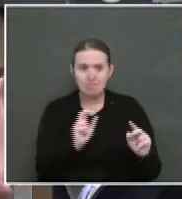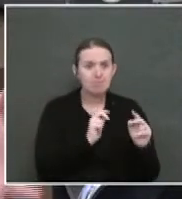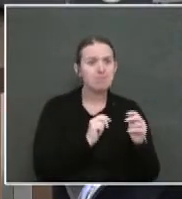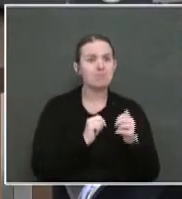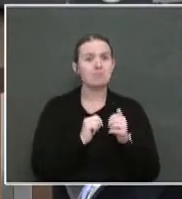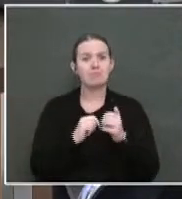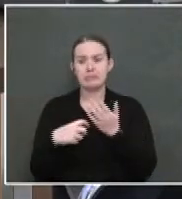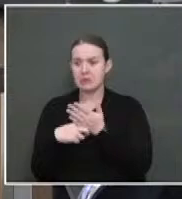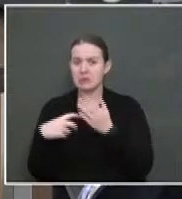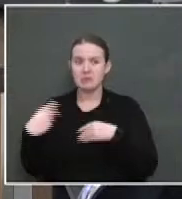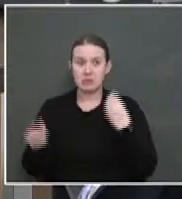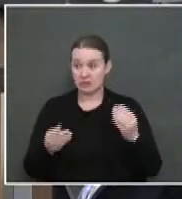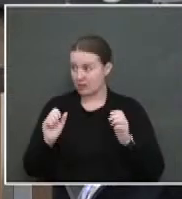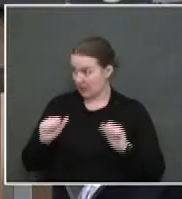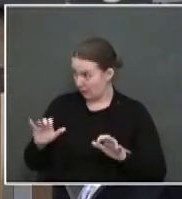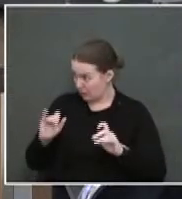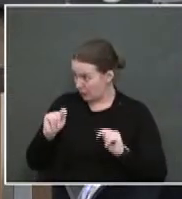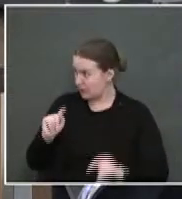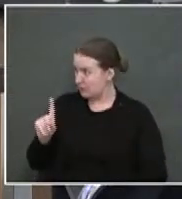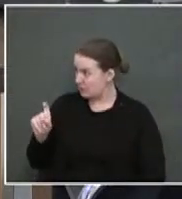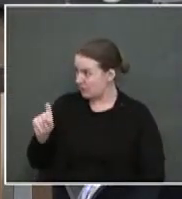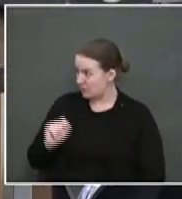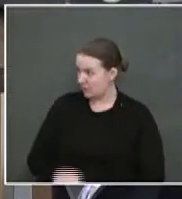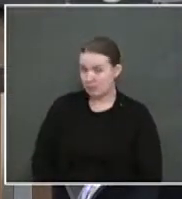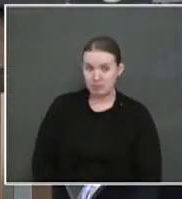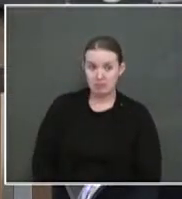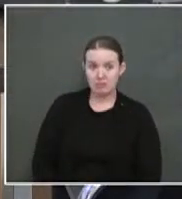we think we're going to be able to do it?